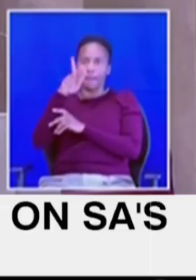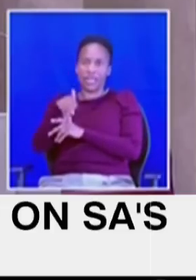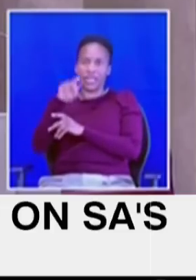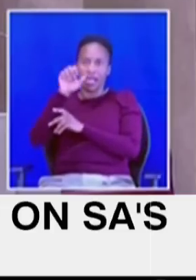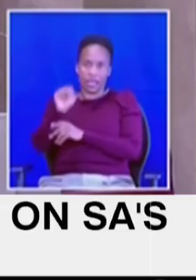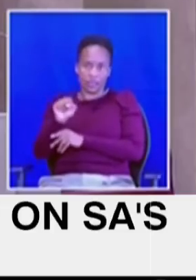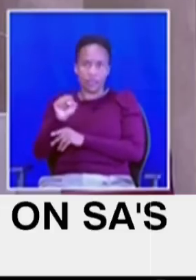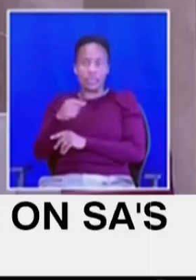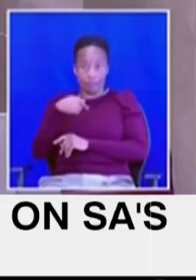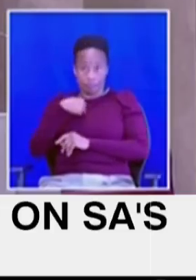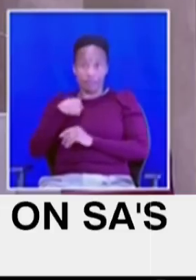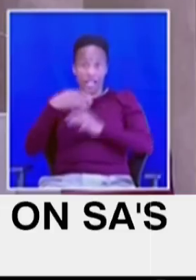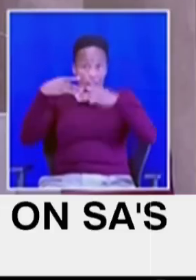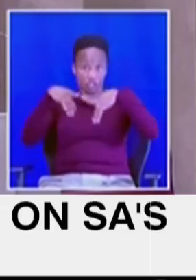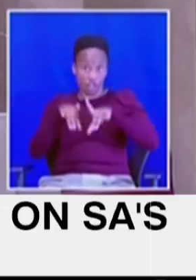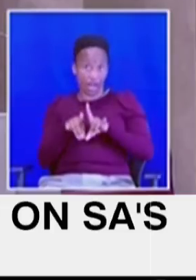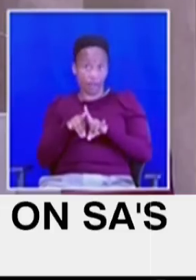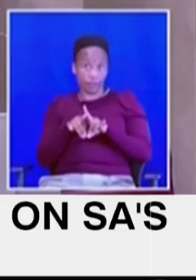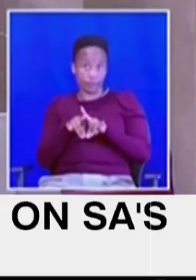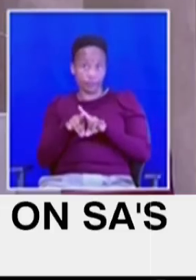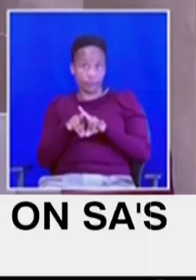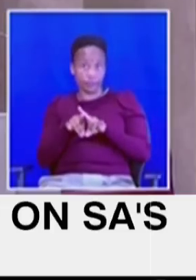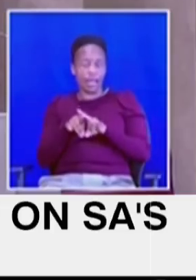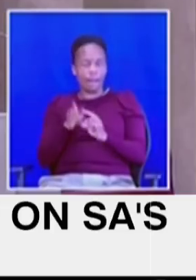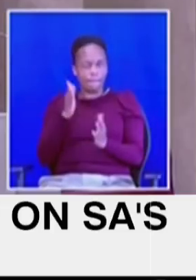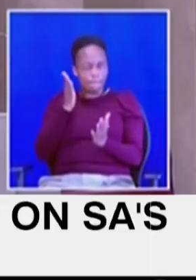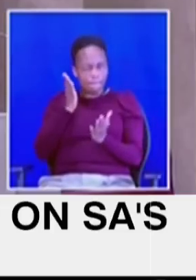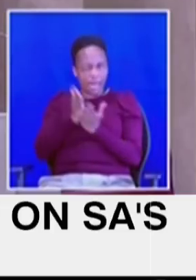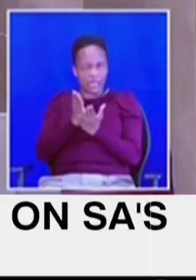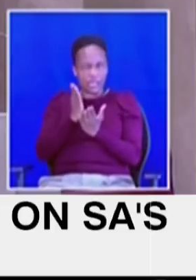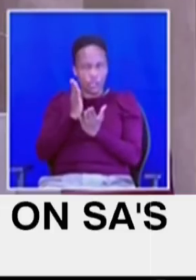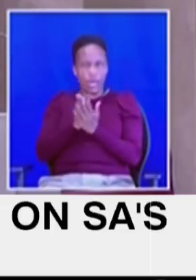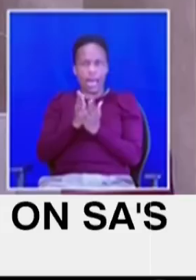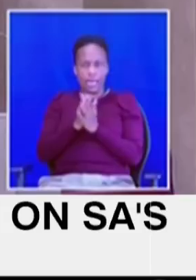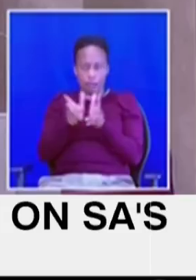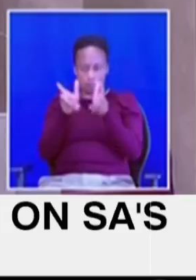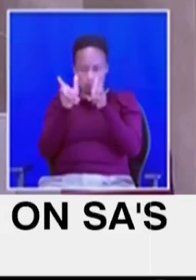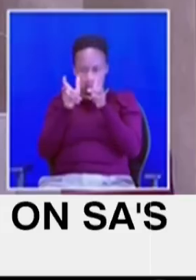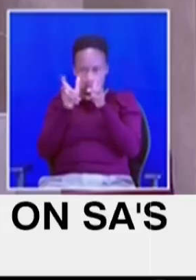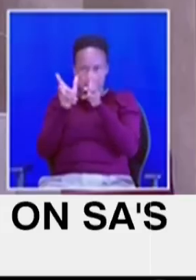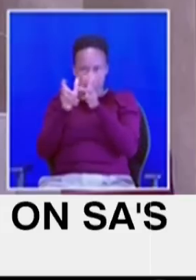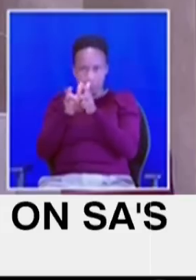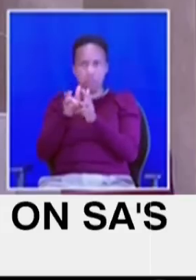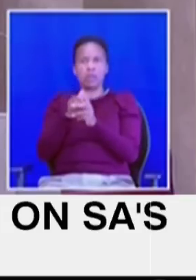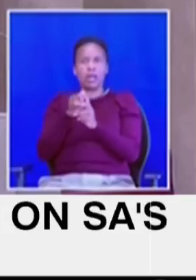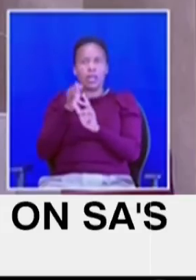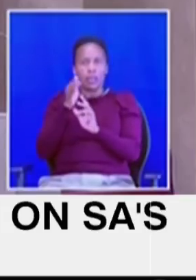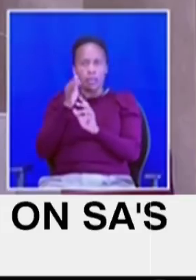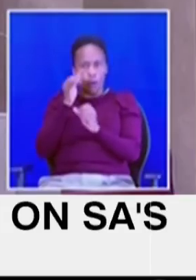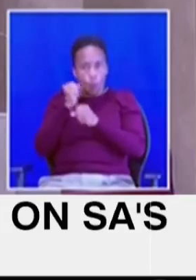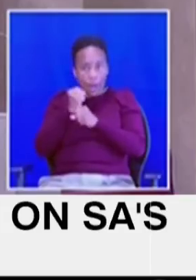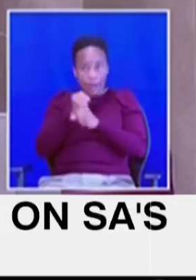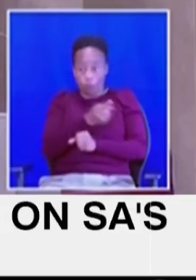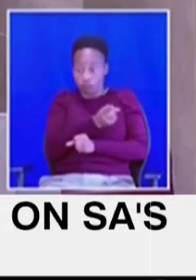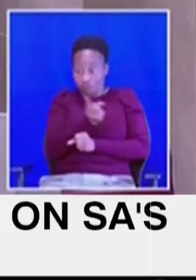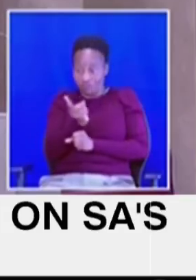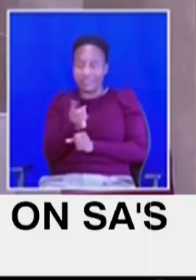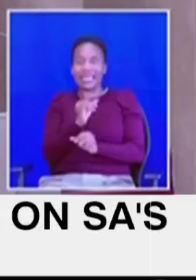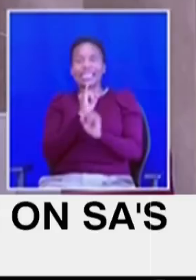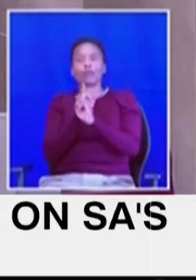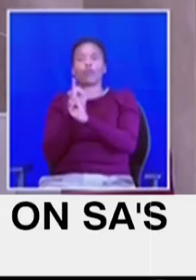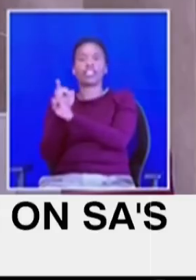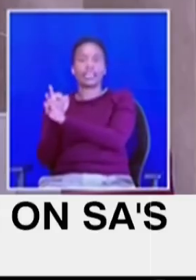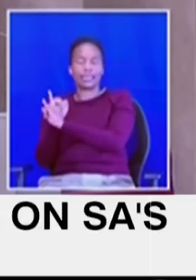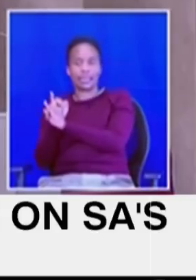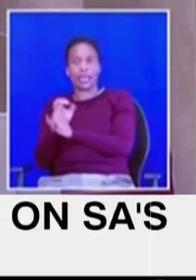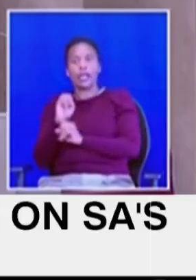chair, will be particularly looking closely at the work of this institution so that